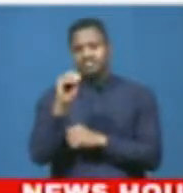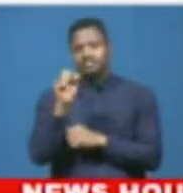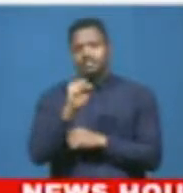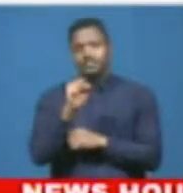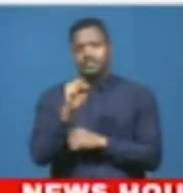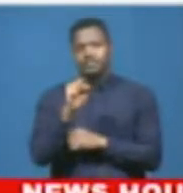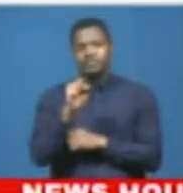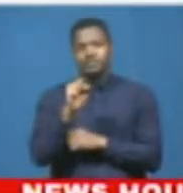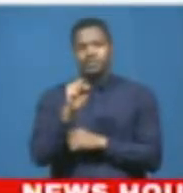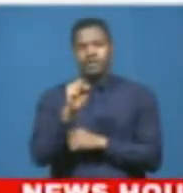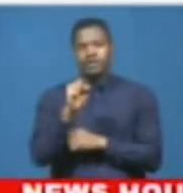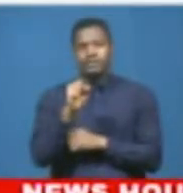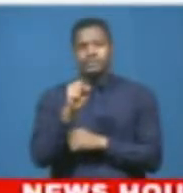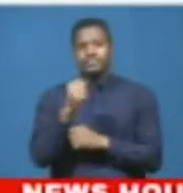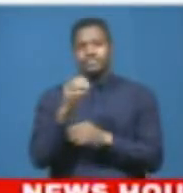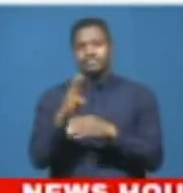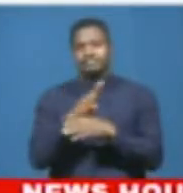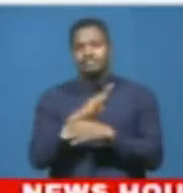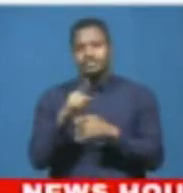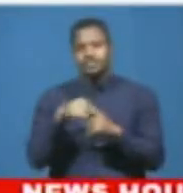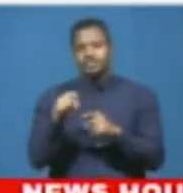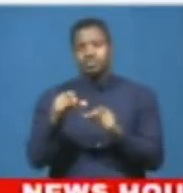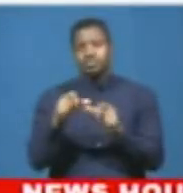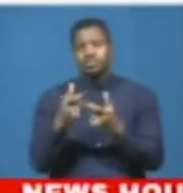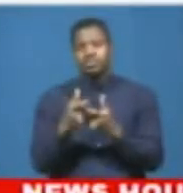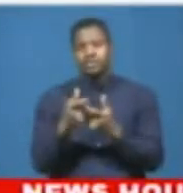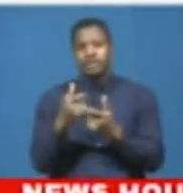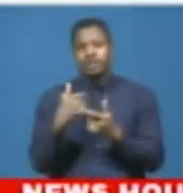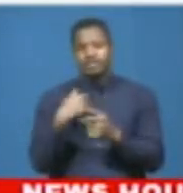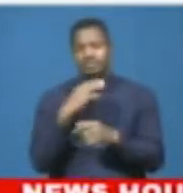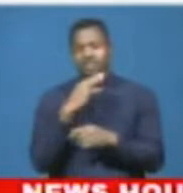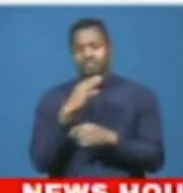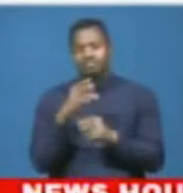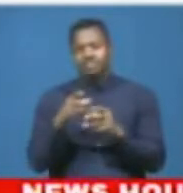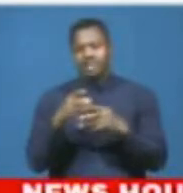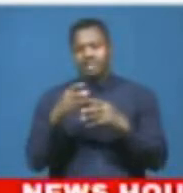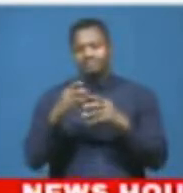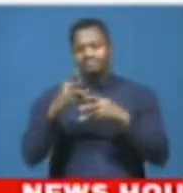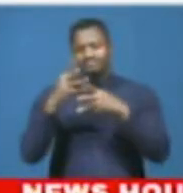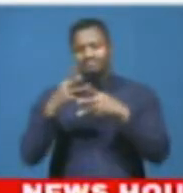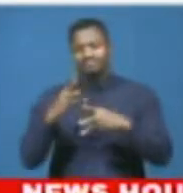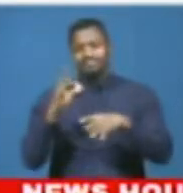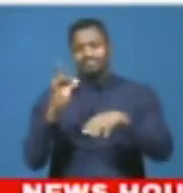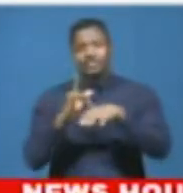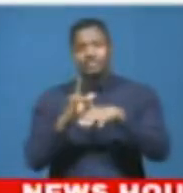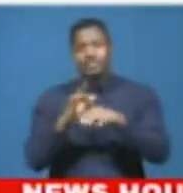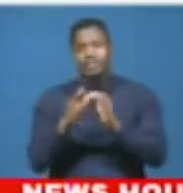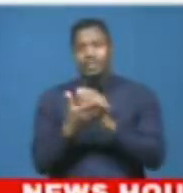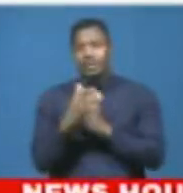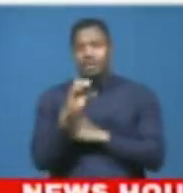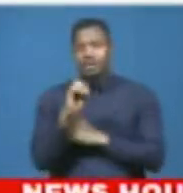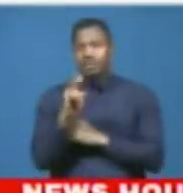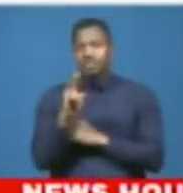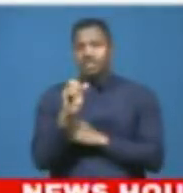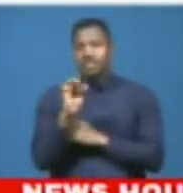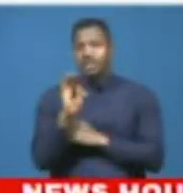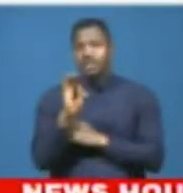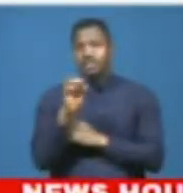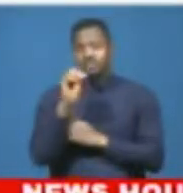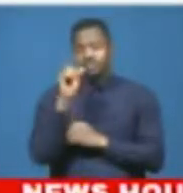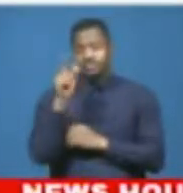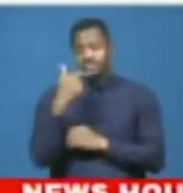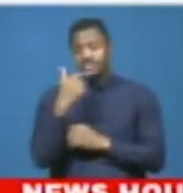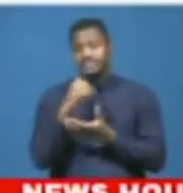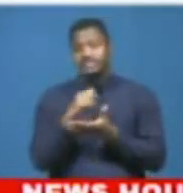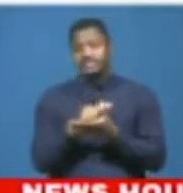boost businesses in the tourism industry, which have been heavily impacted by the COVID-19 pandemic. Mrs. Otin-Jesse said this